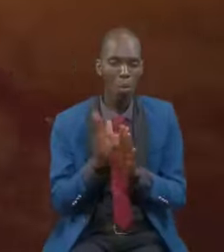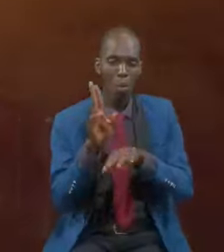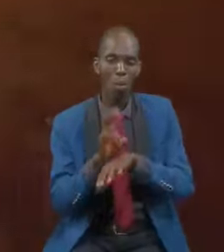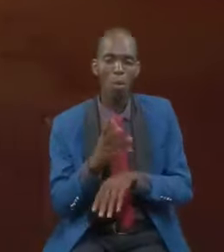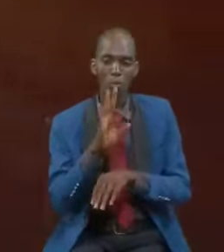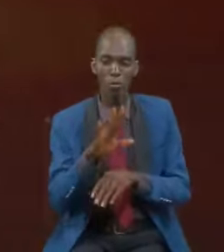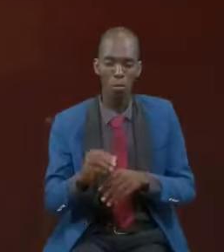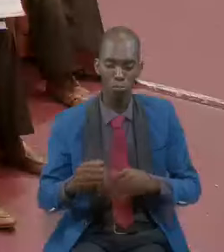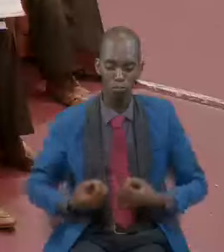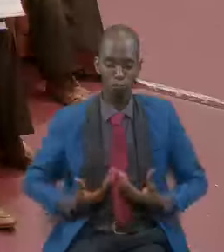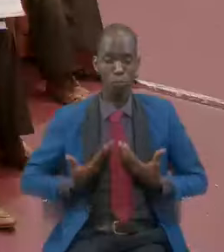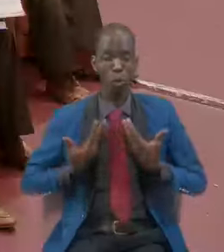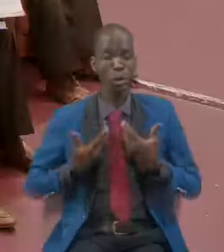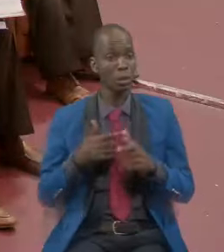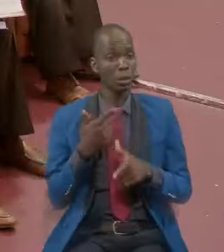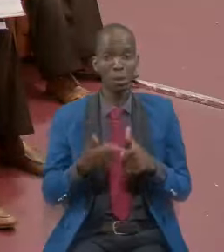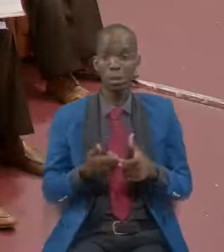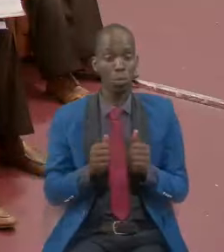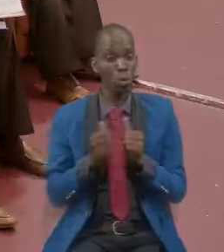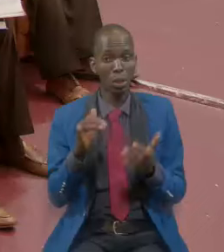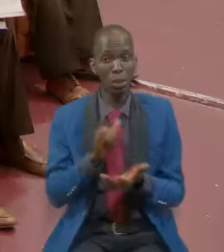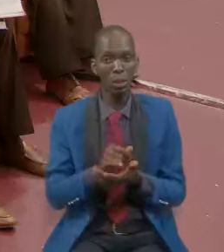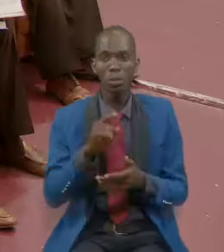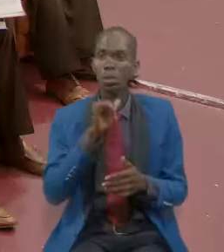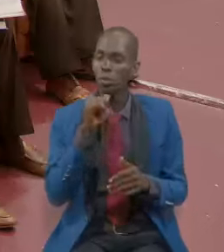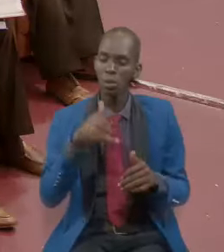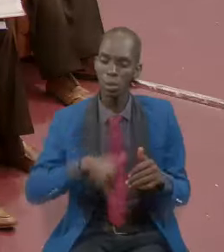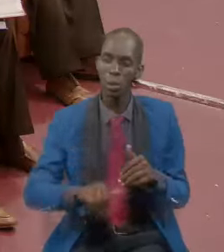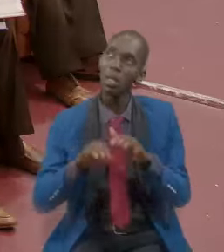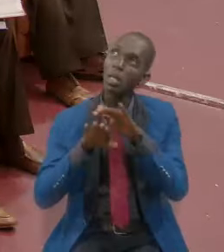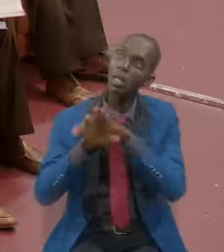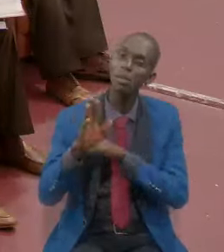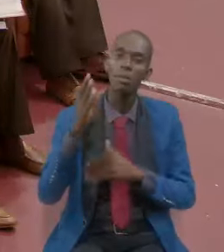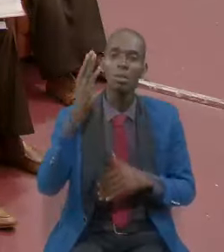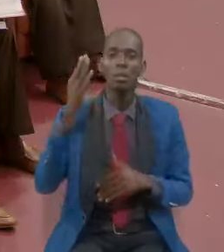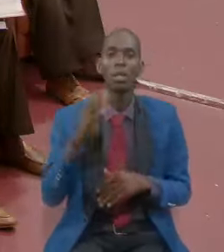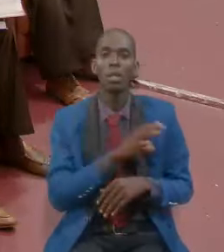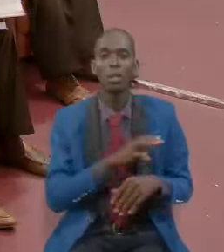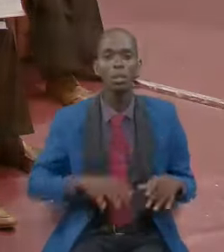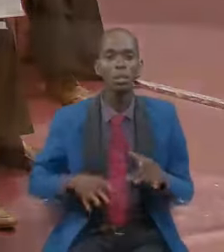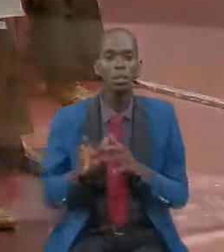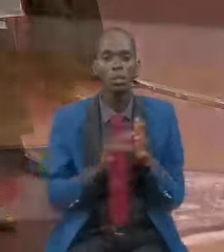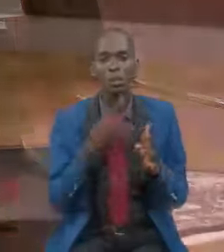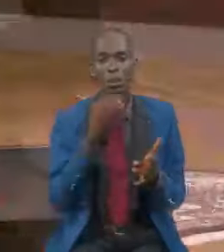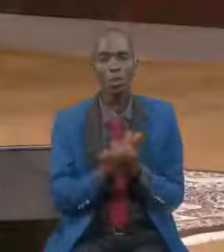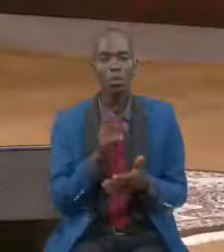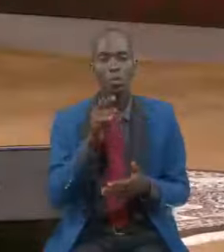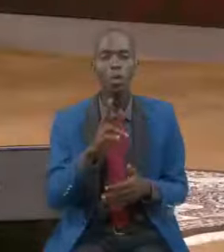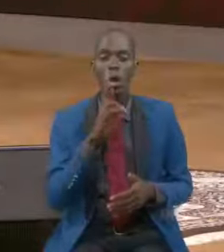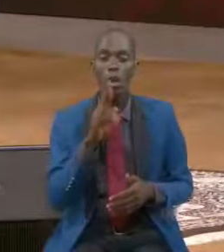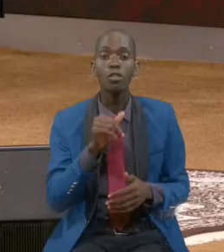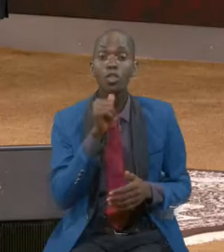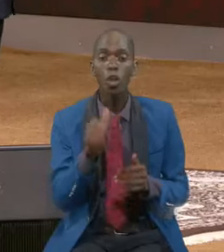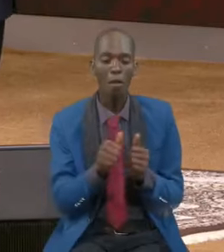you do, you have not entered in yet. And Jesus said, thou art not far from